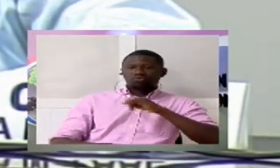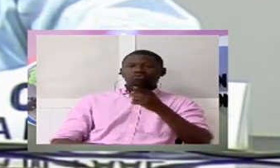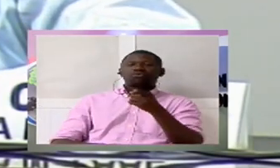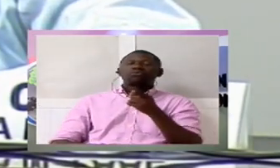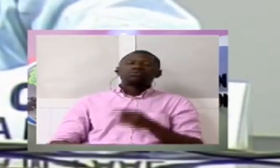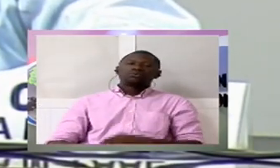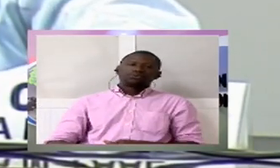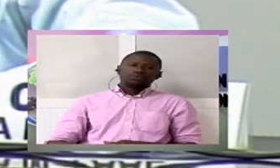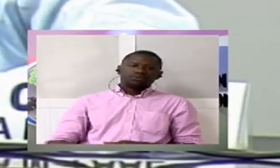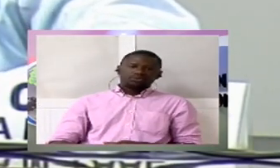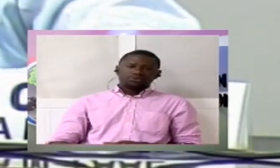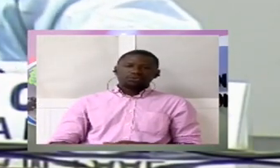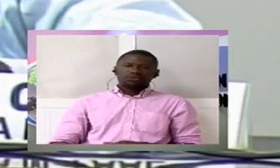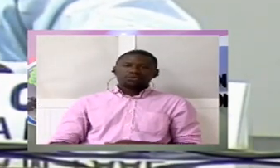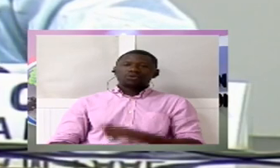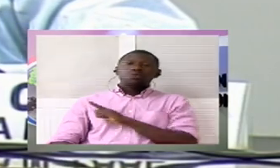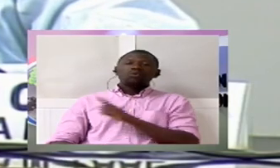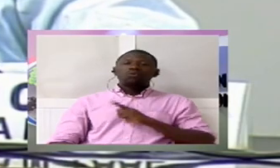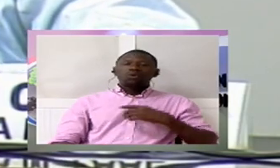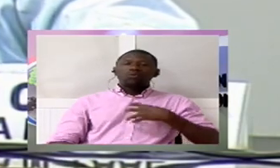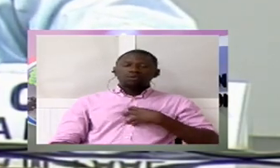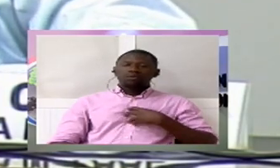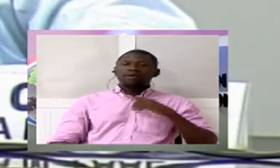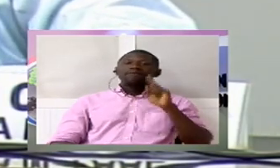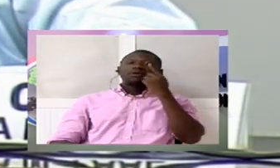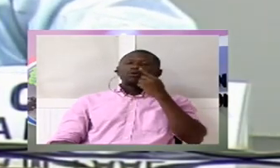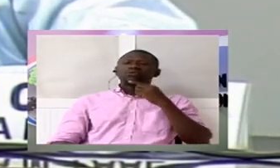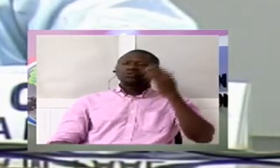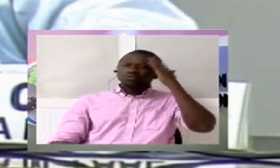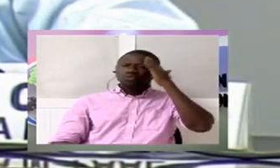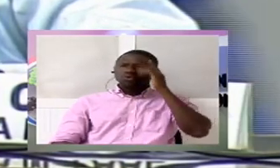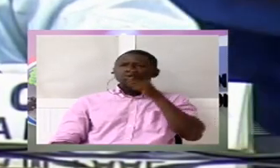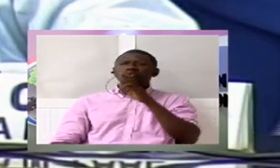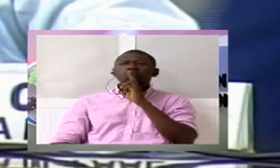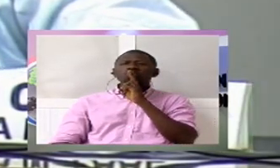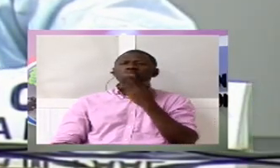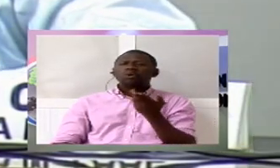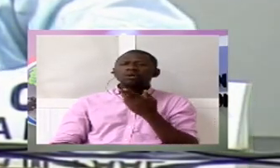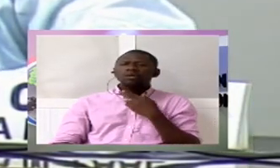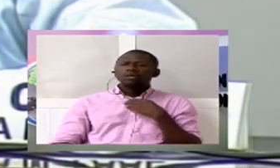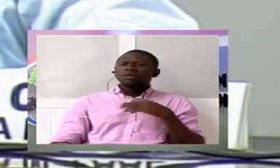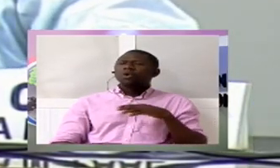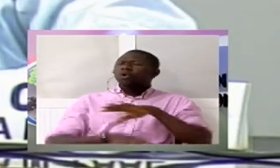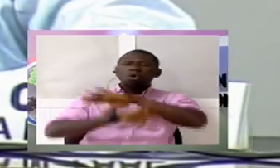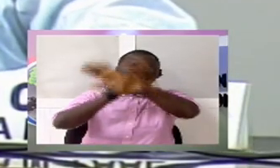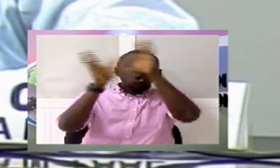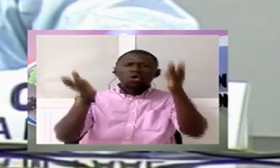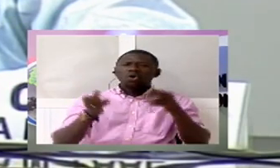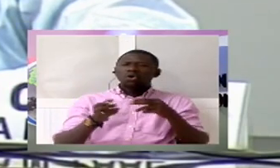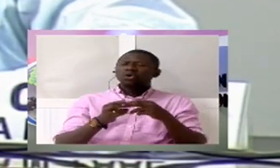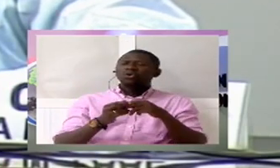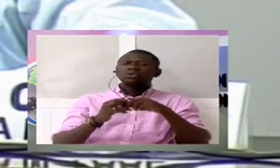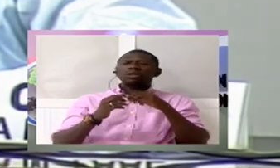ina yol le kacha. We want to first establish your identity and your biographical information.